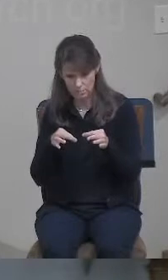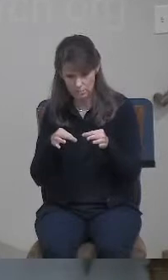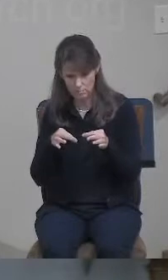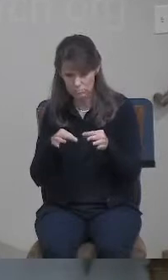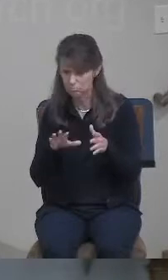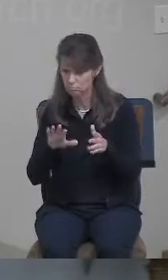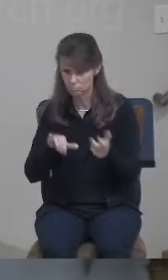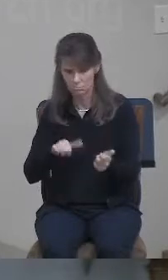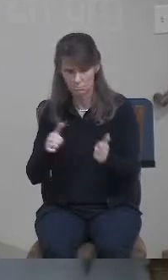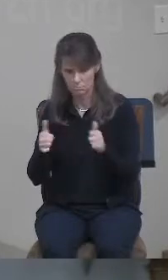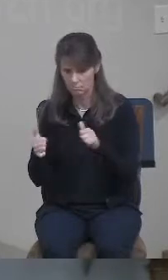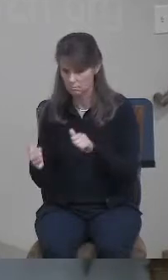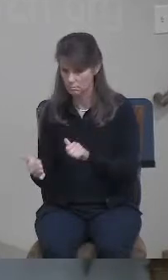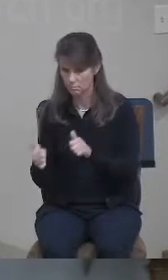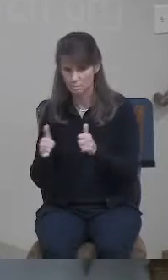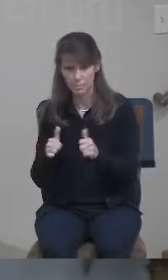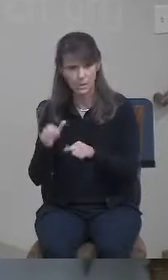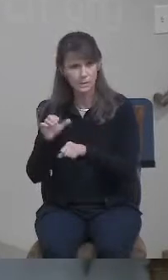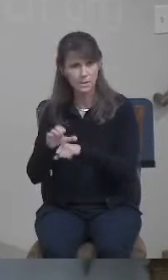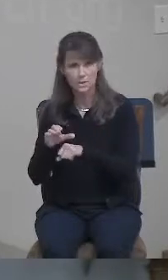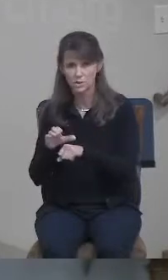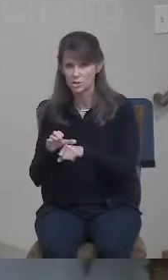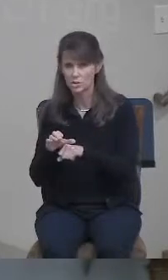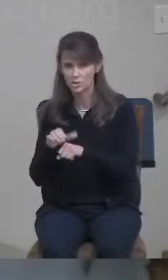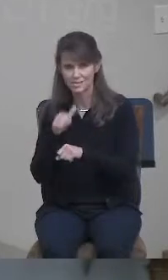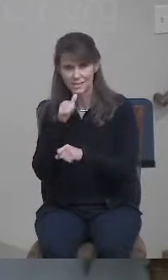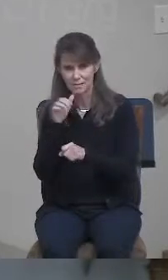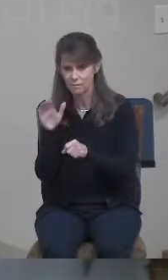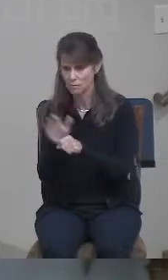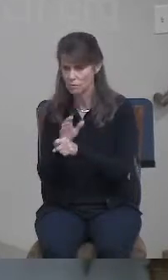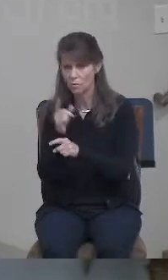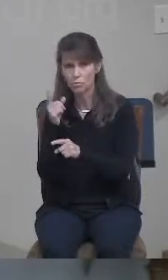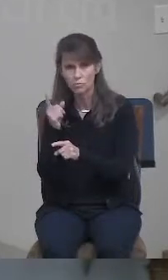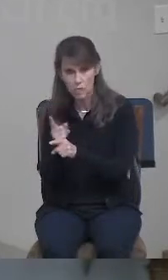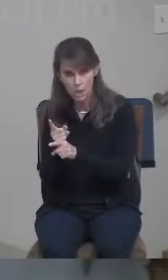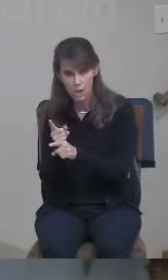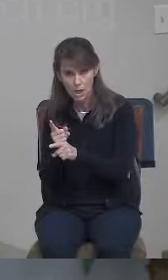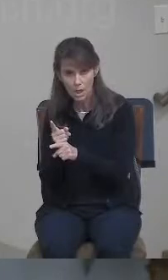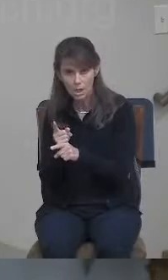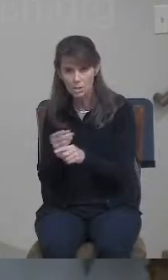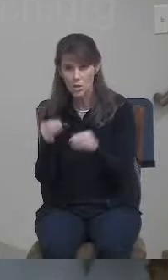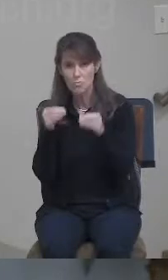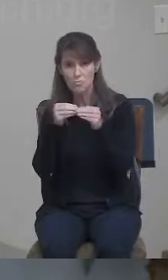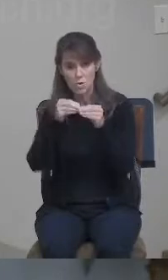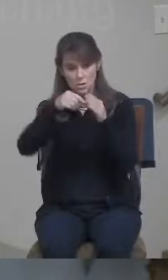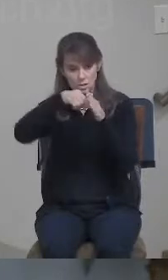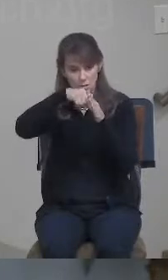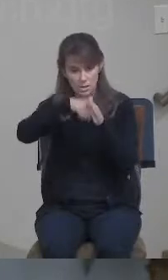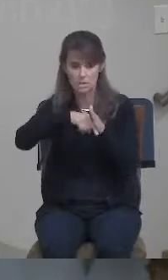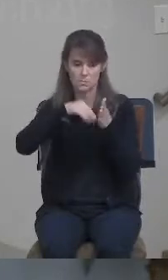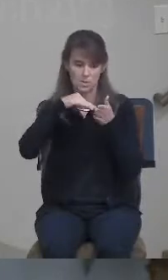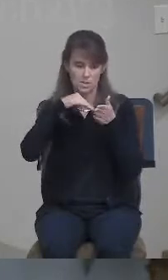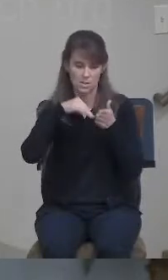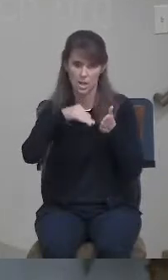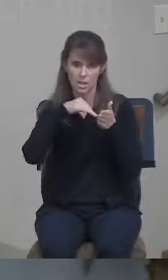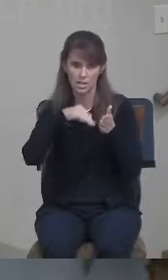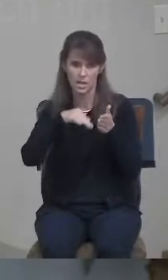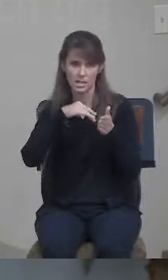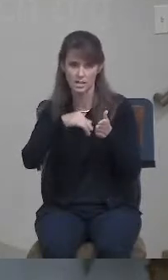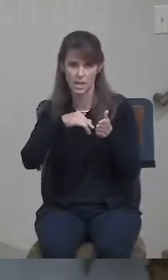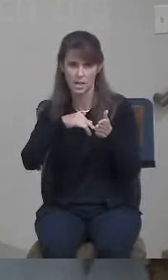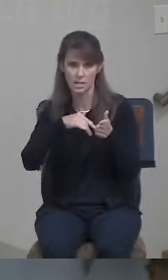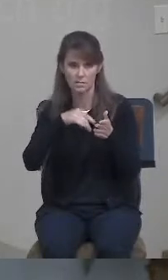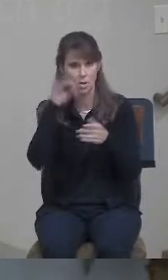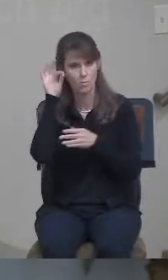shoulder. He became more determined than ever to study the Bible and to preach just what he taught. It was in the